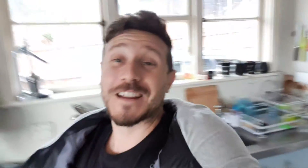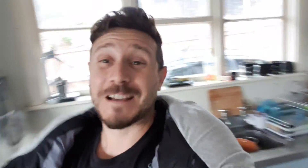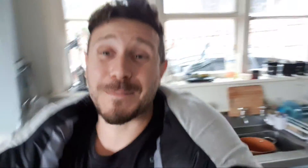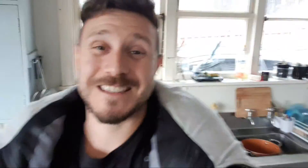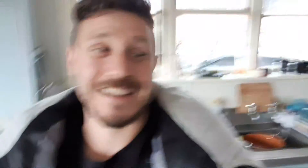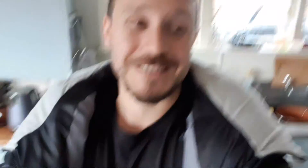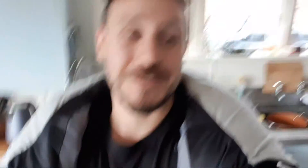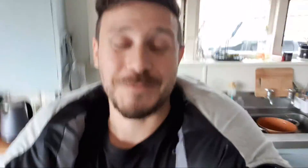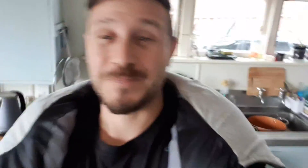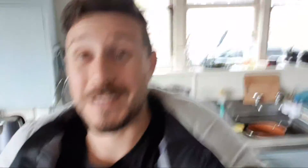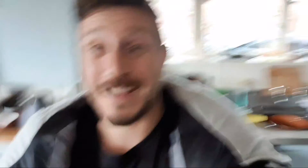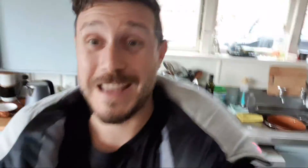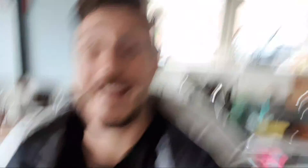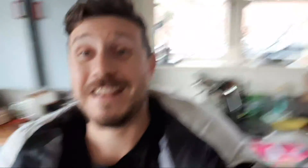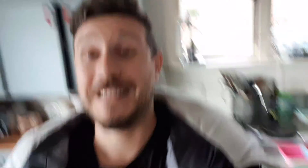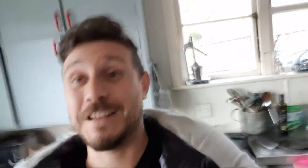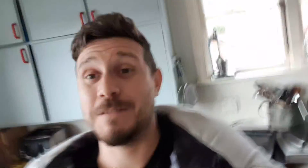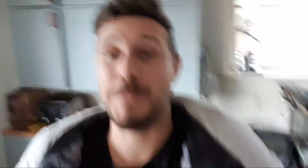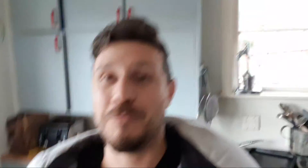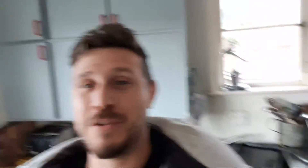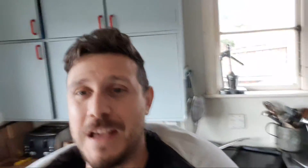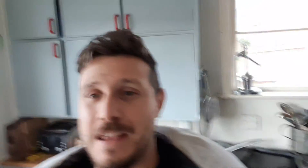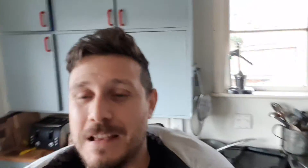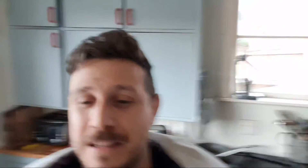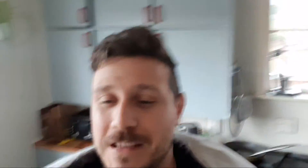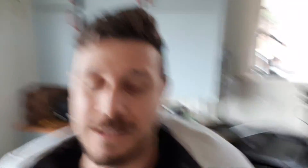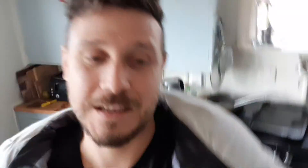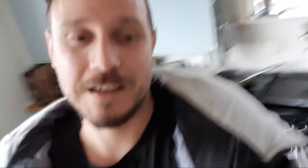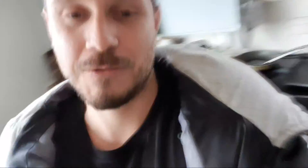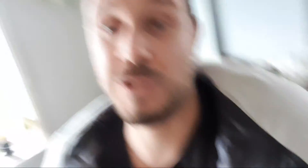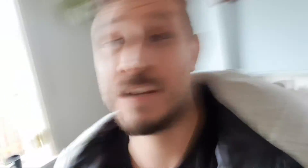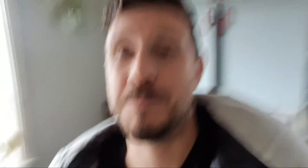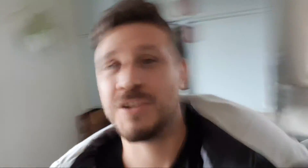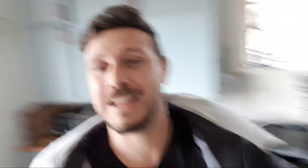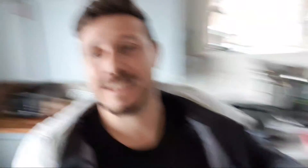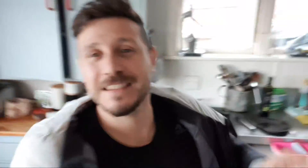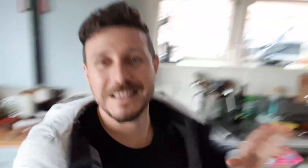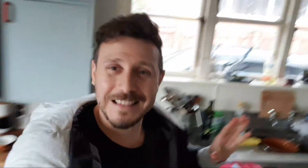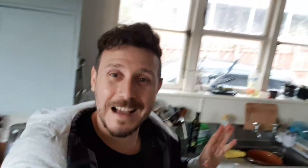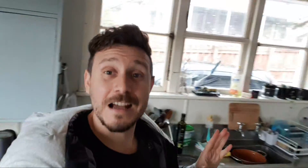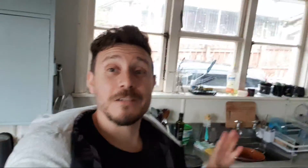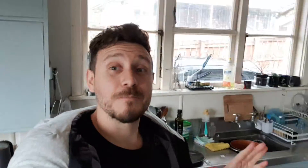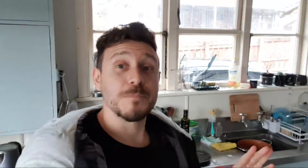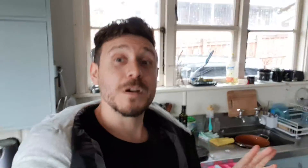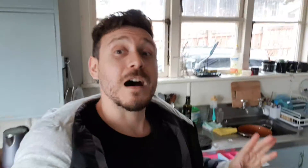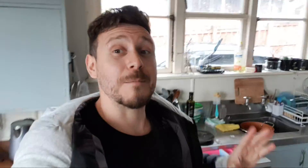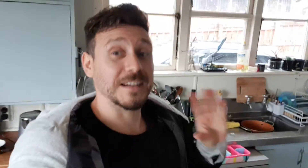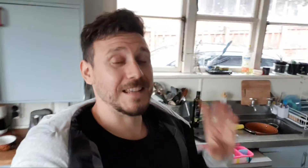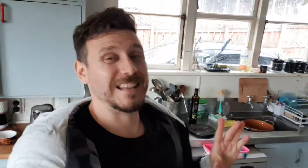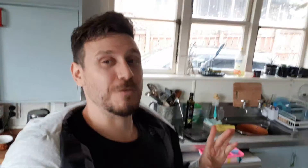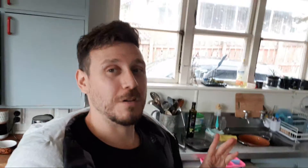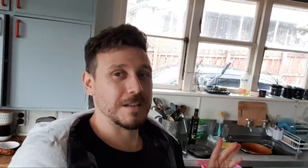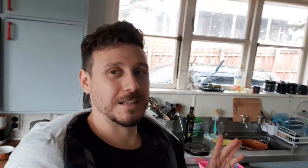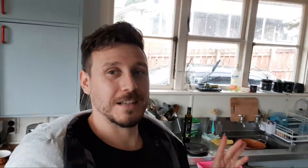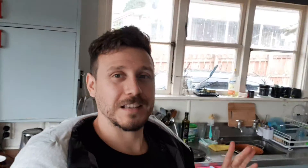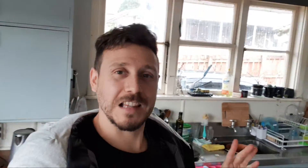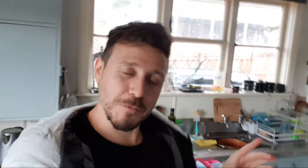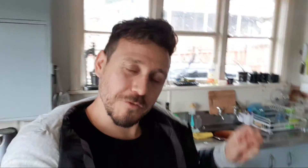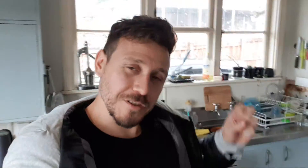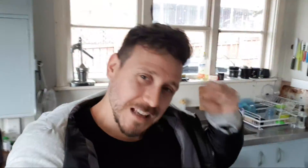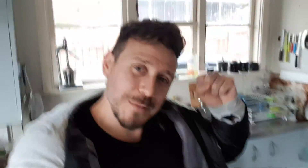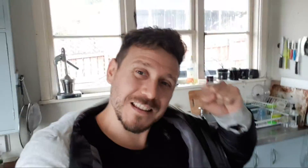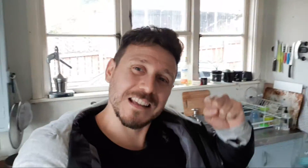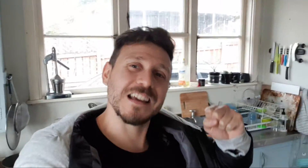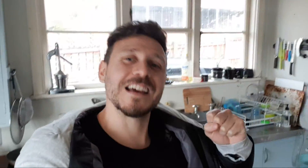todo lo que está pasando en este nivel. Me fui de ahí, así siguen escuchando, pero ya está. A partir de este jueves